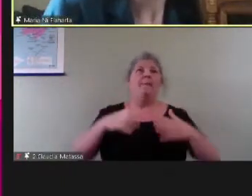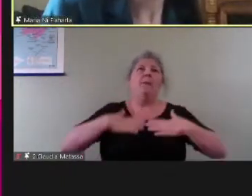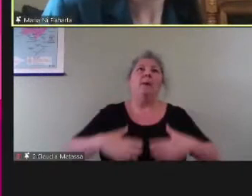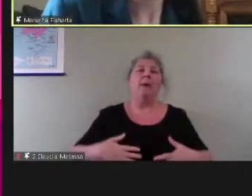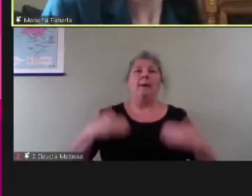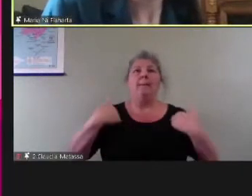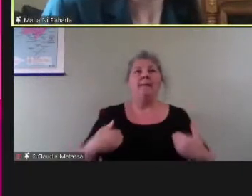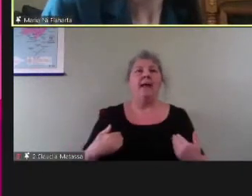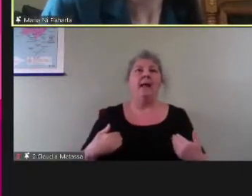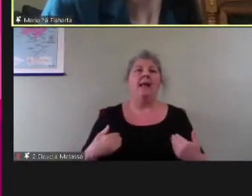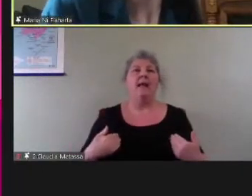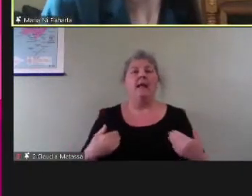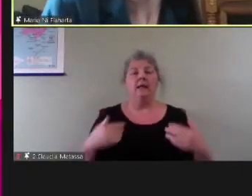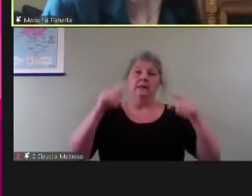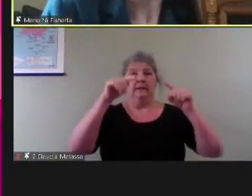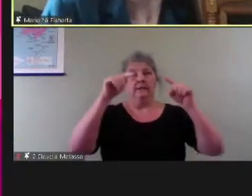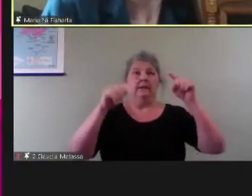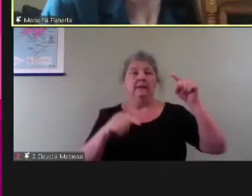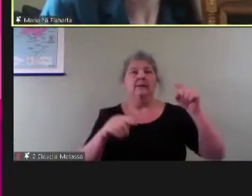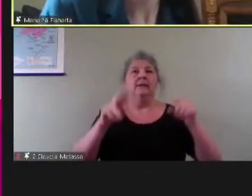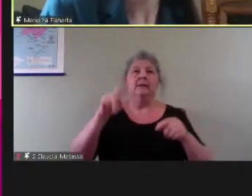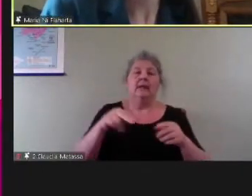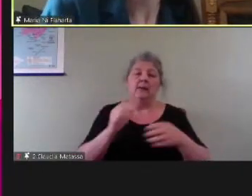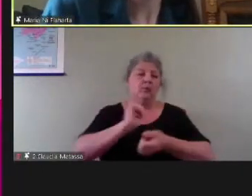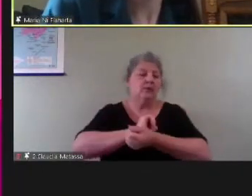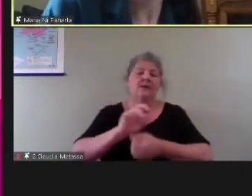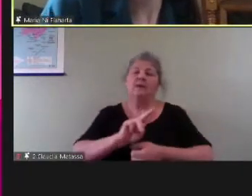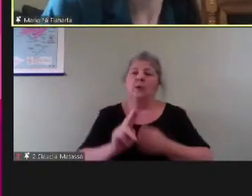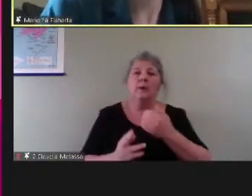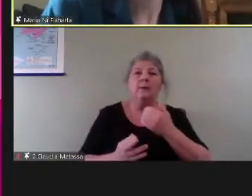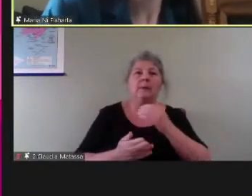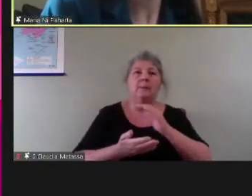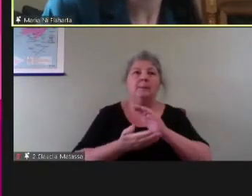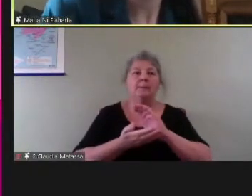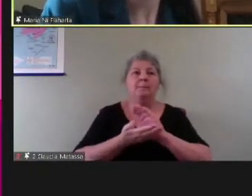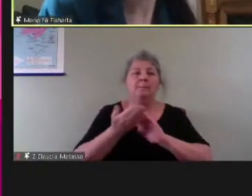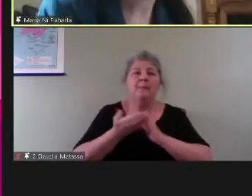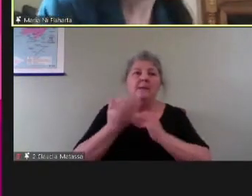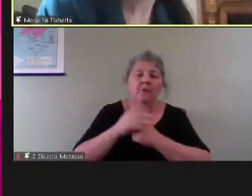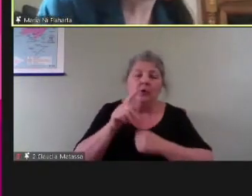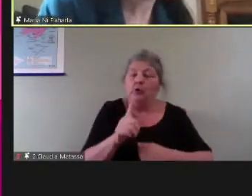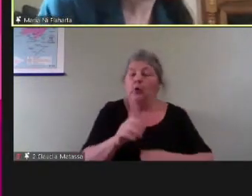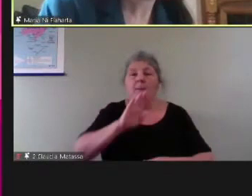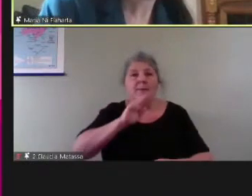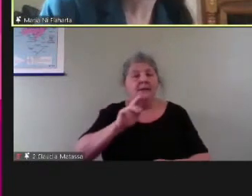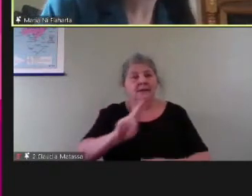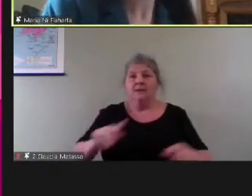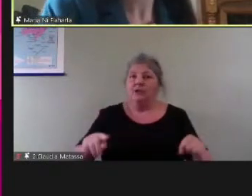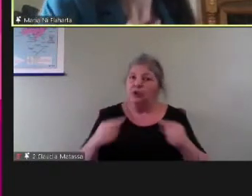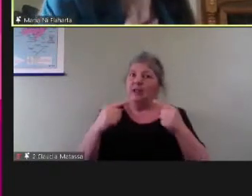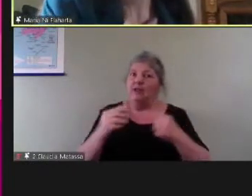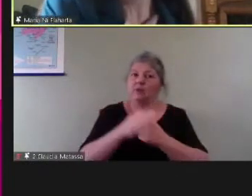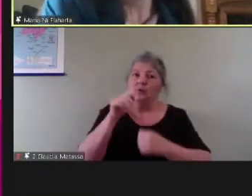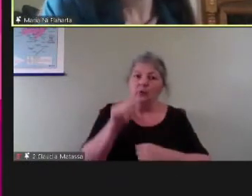that prison wasn't built for you, and it would be a challenge for you. Next slide, please.